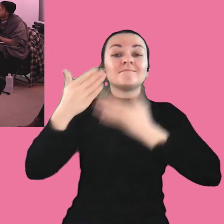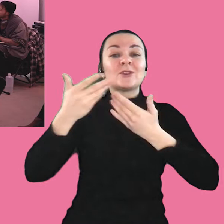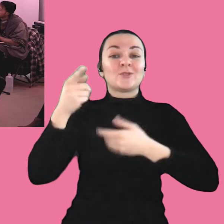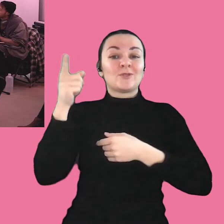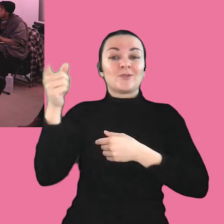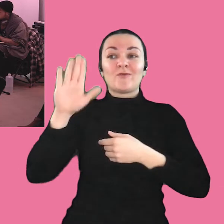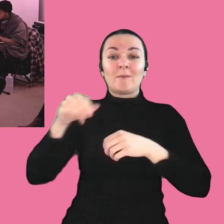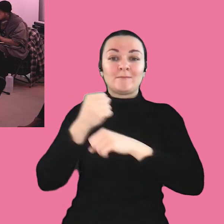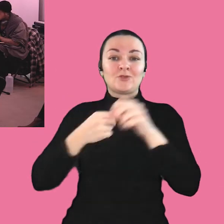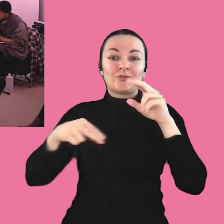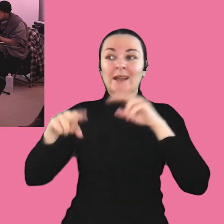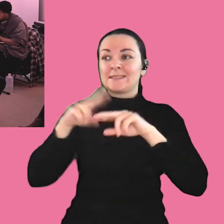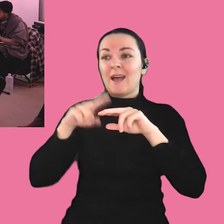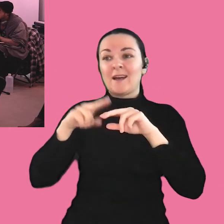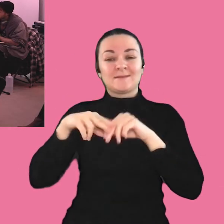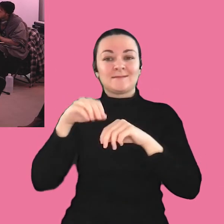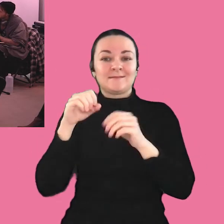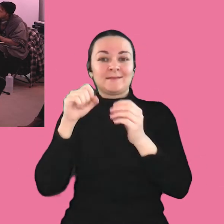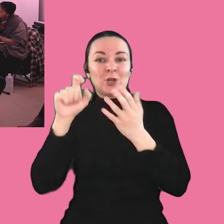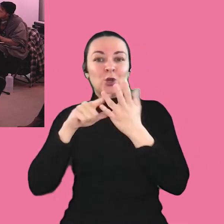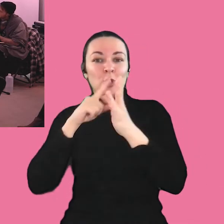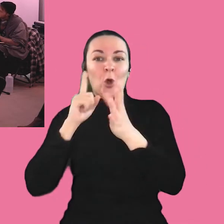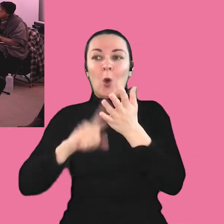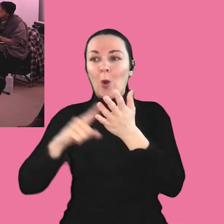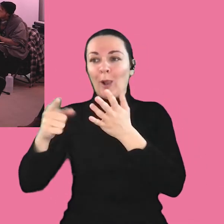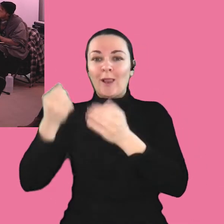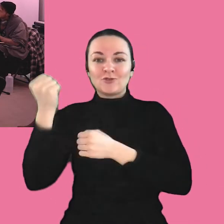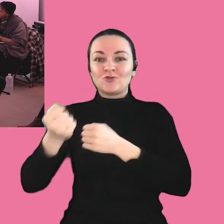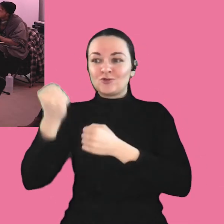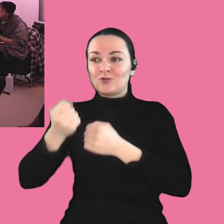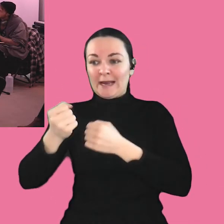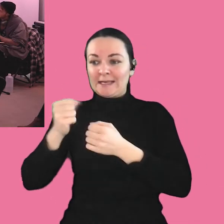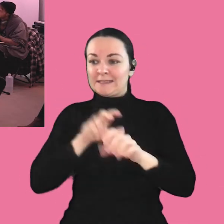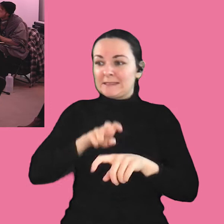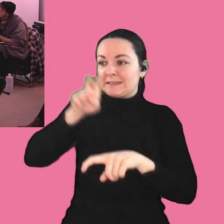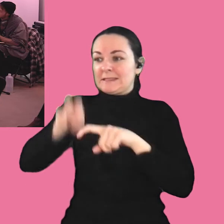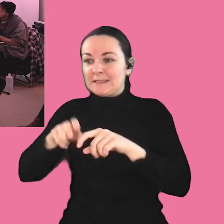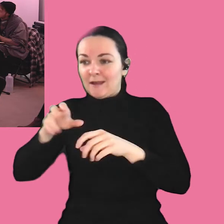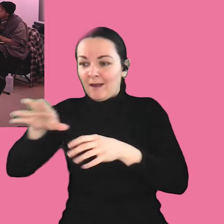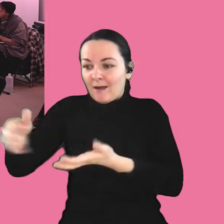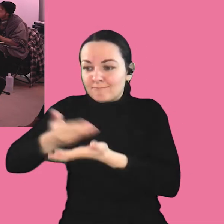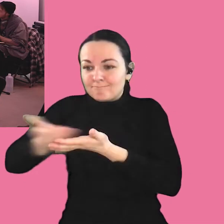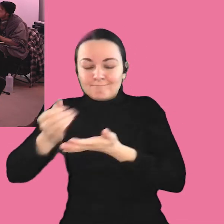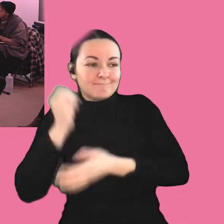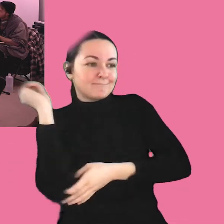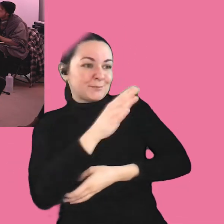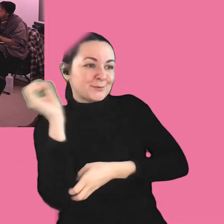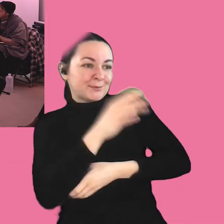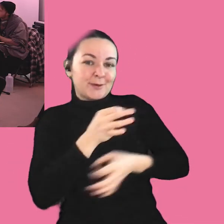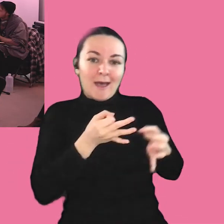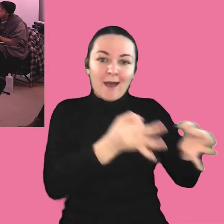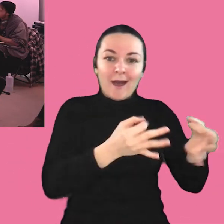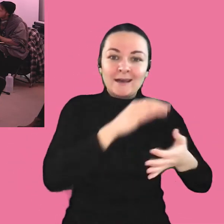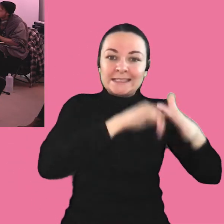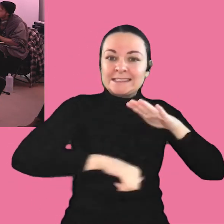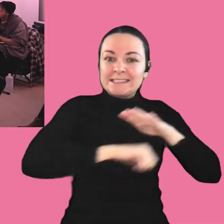climate emergency. So in terms of me as a person, I grew up in a very working class area,